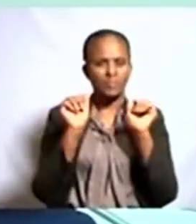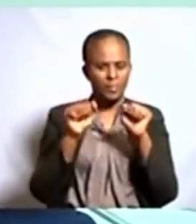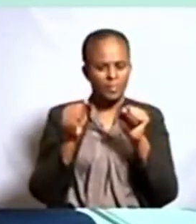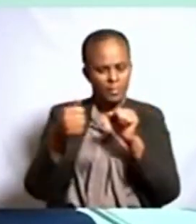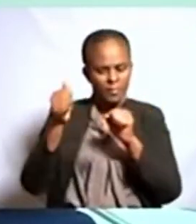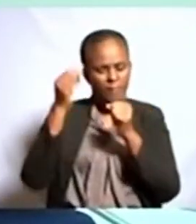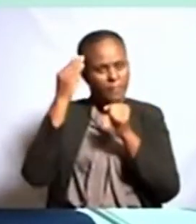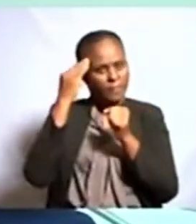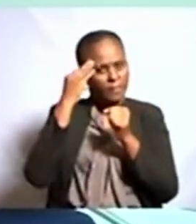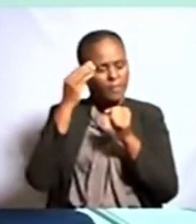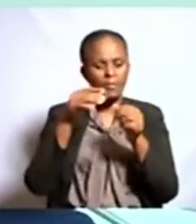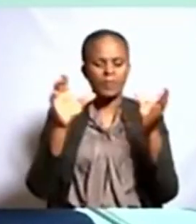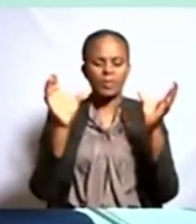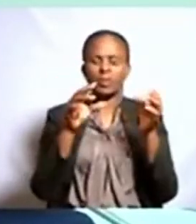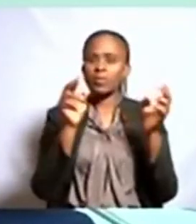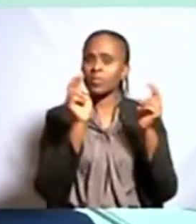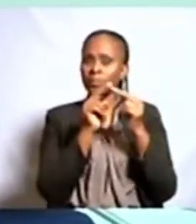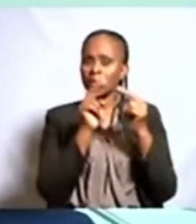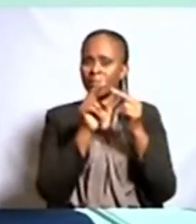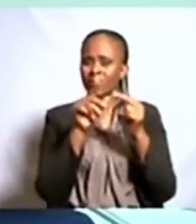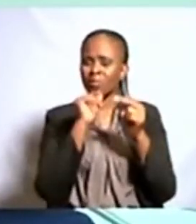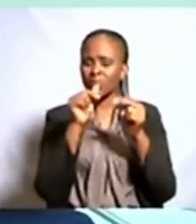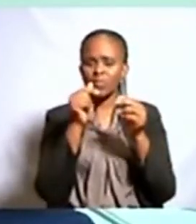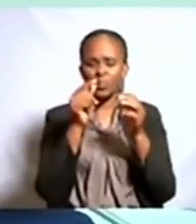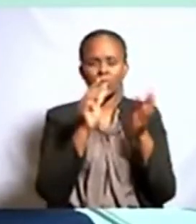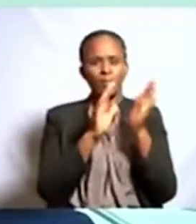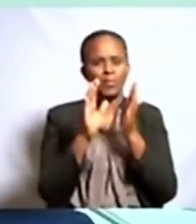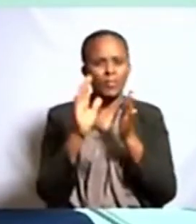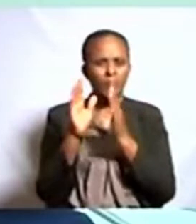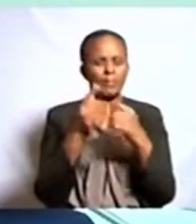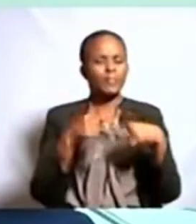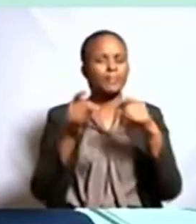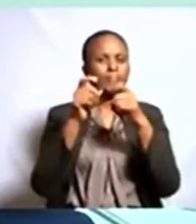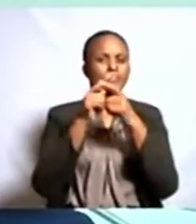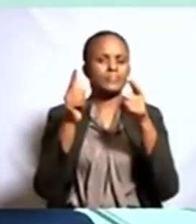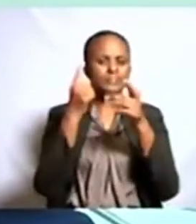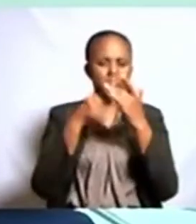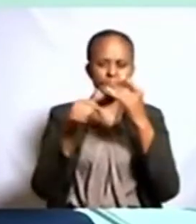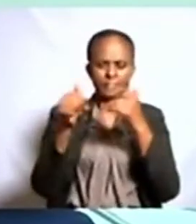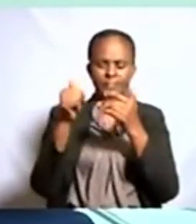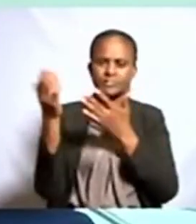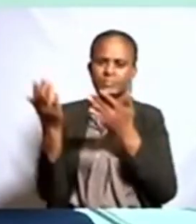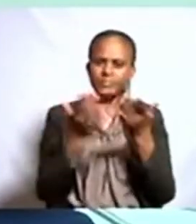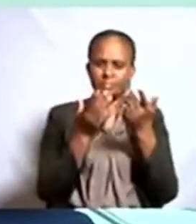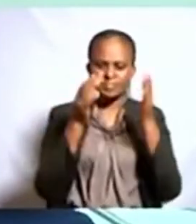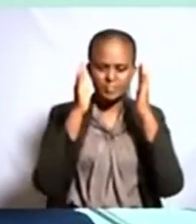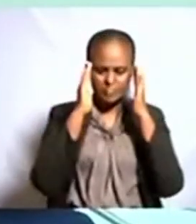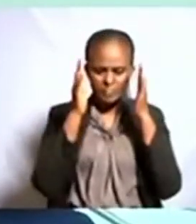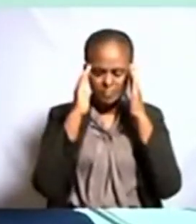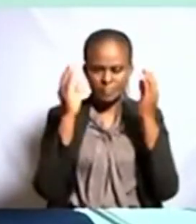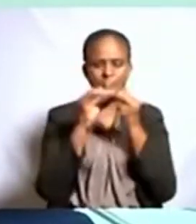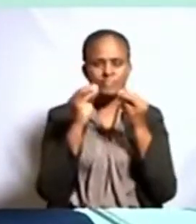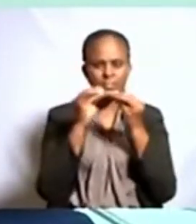that the contract was not executed due to the supply and logistical challenges that the supplier brought to the attention of the procurement entity, resulting